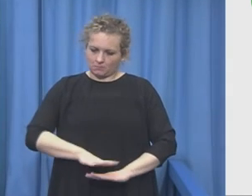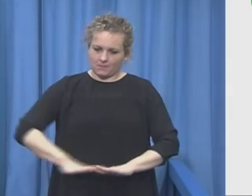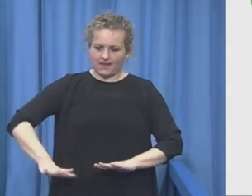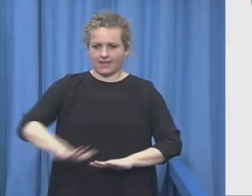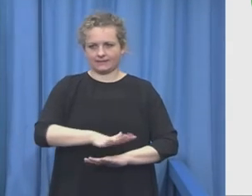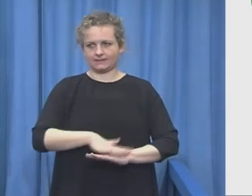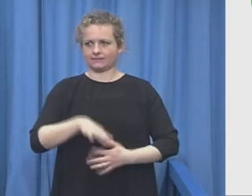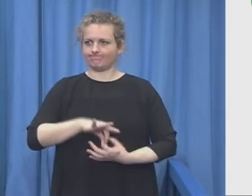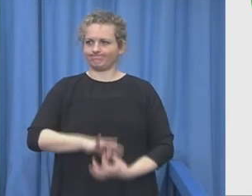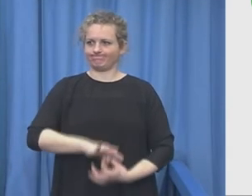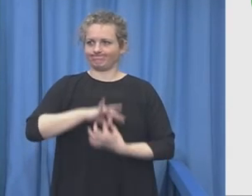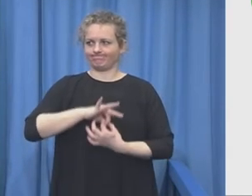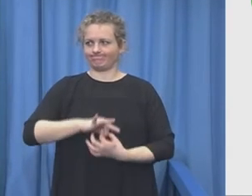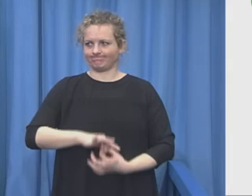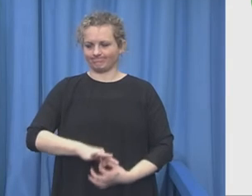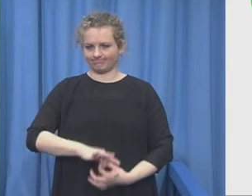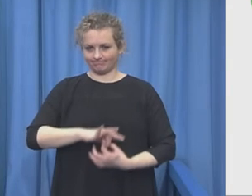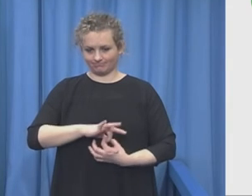is one to cherish.